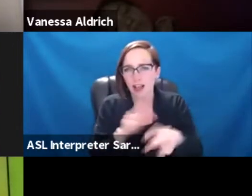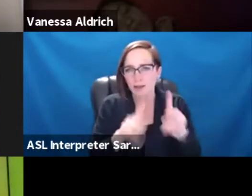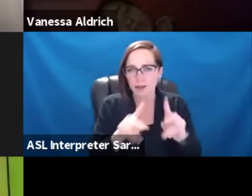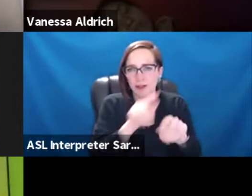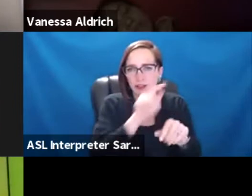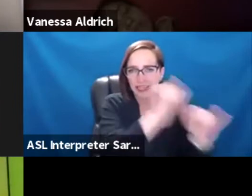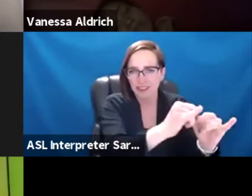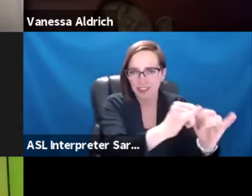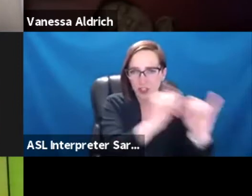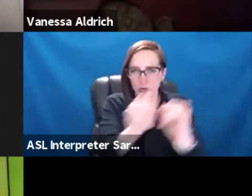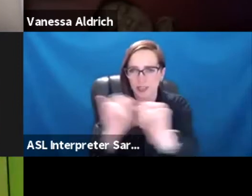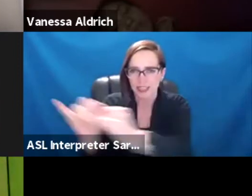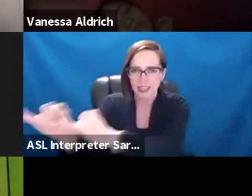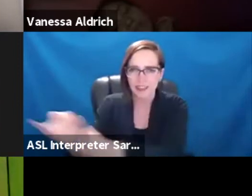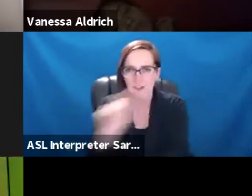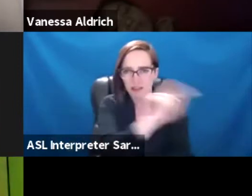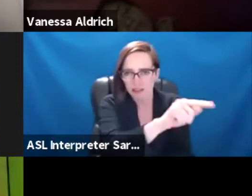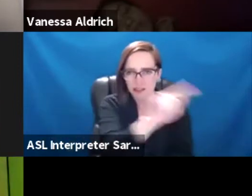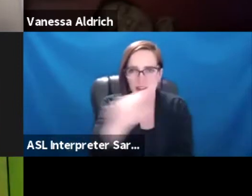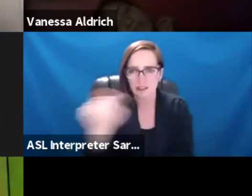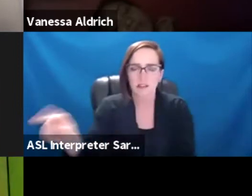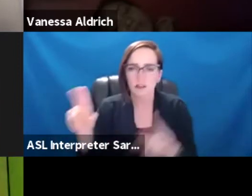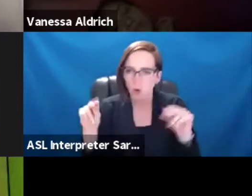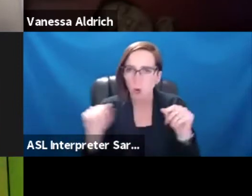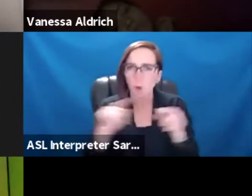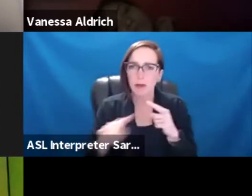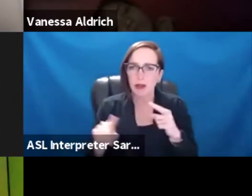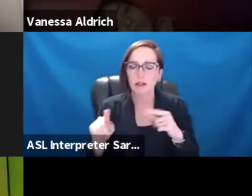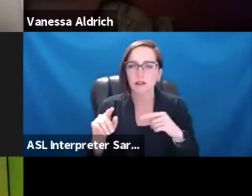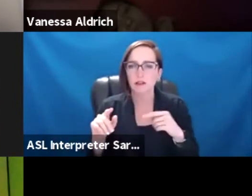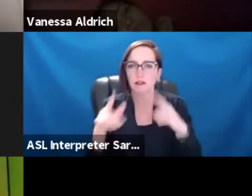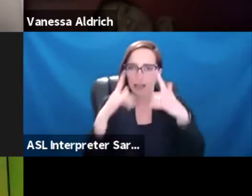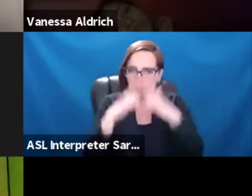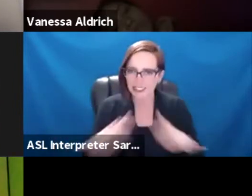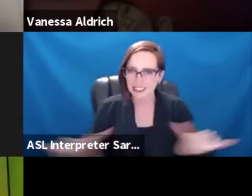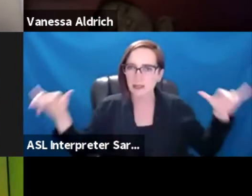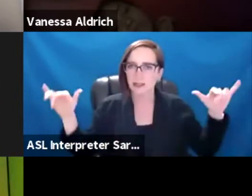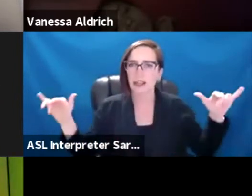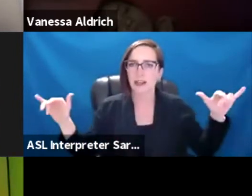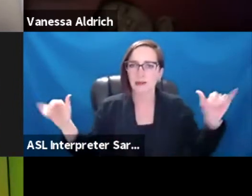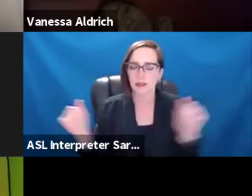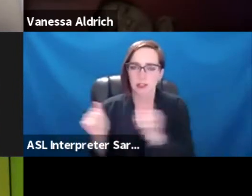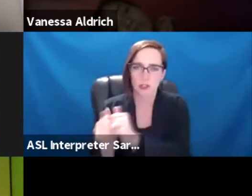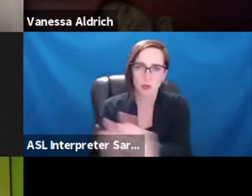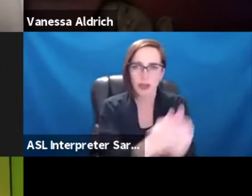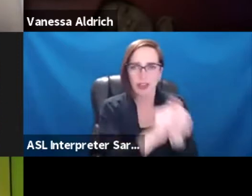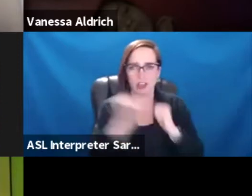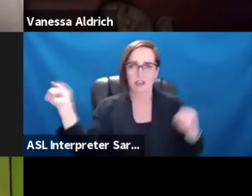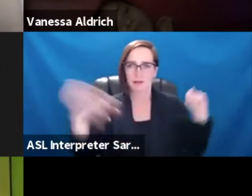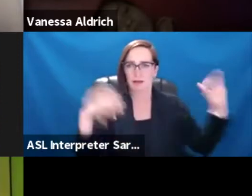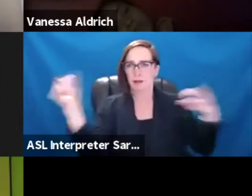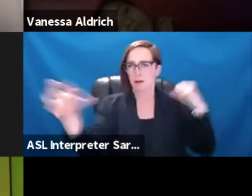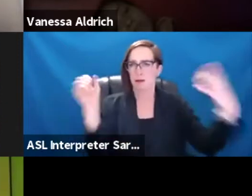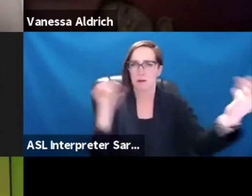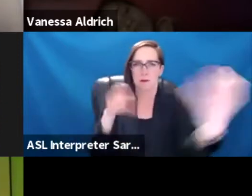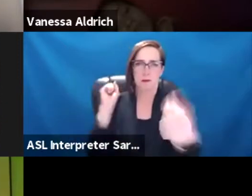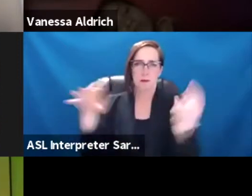just be born witness to the collaborative voice of hearing and